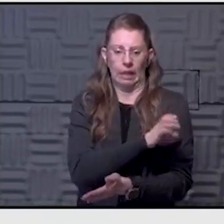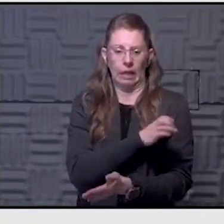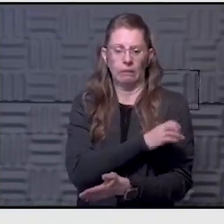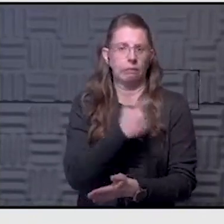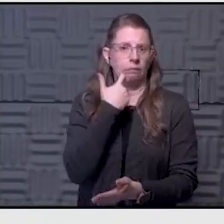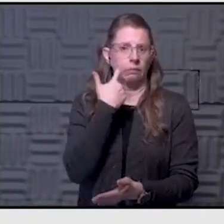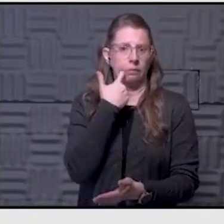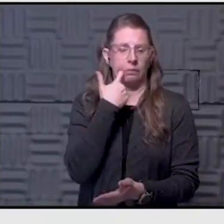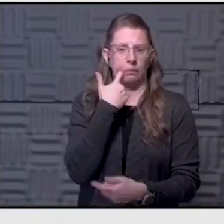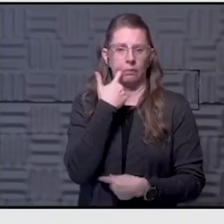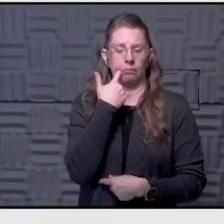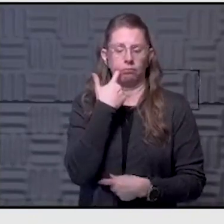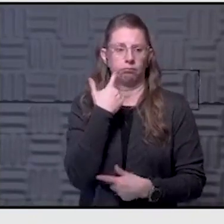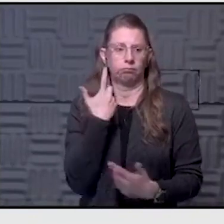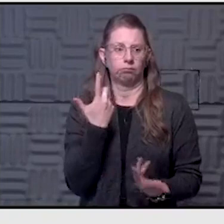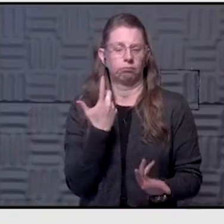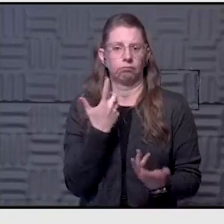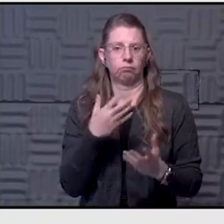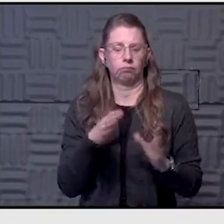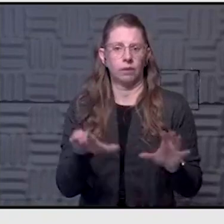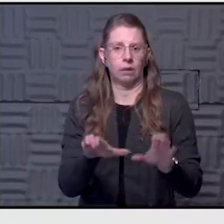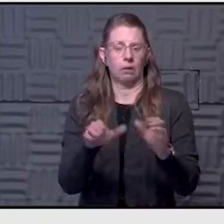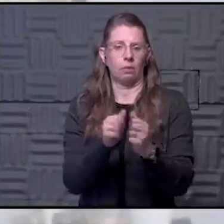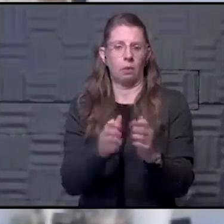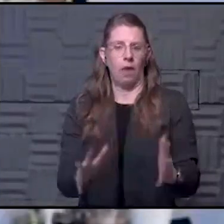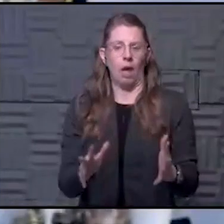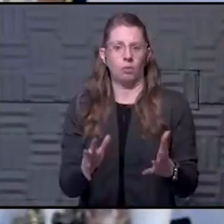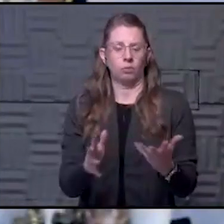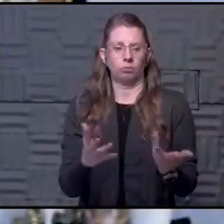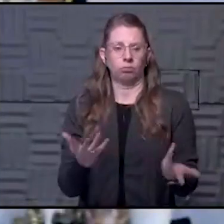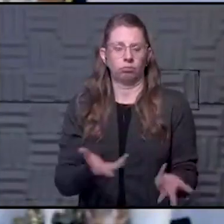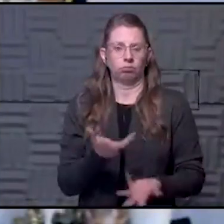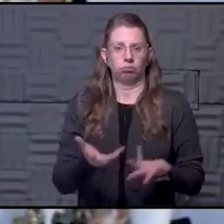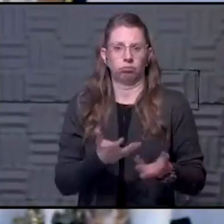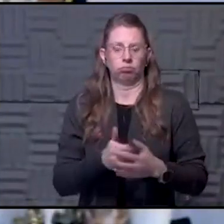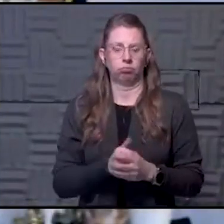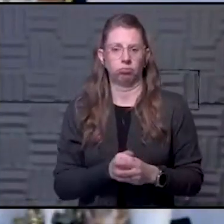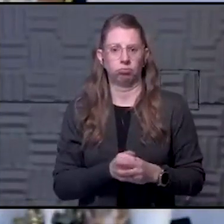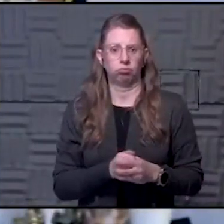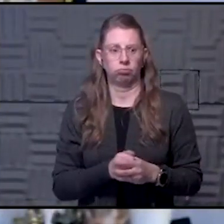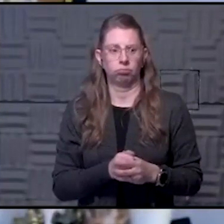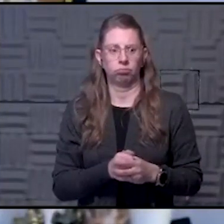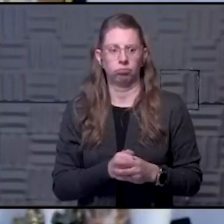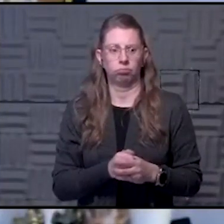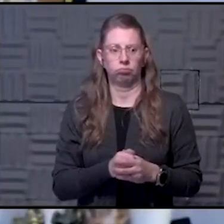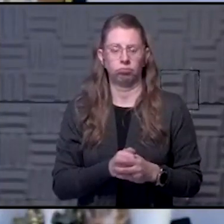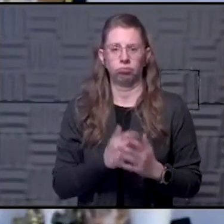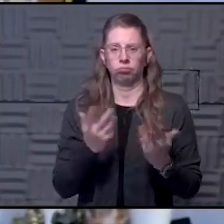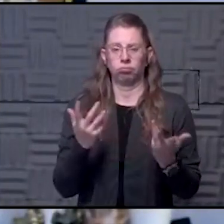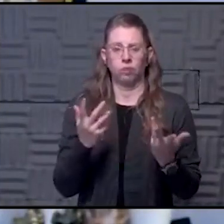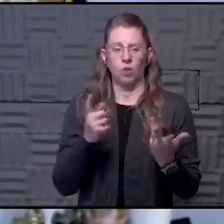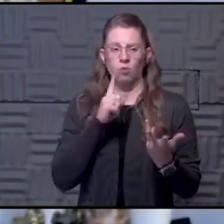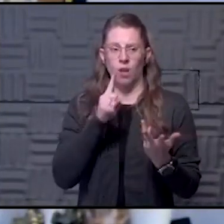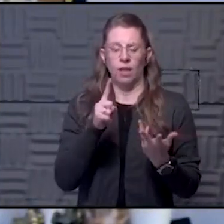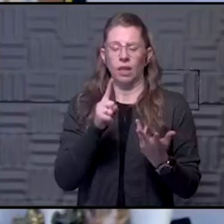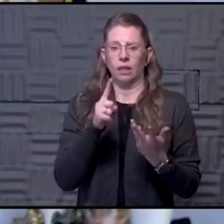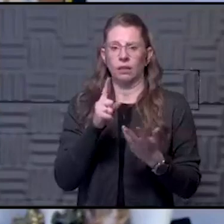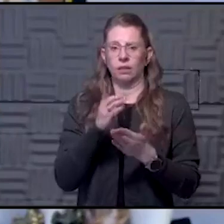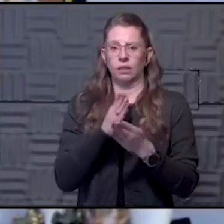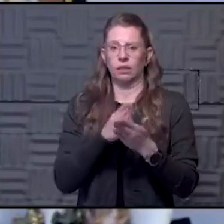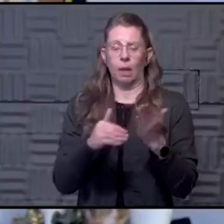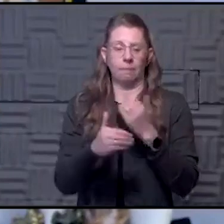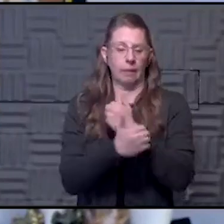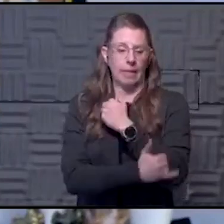ago, and they did it without any even breathing hard. So I think we have really good examples, shining stars around the state. Your